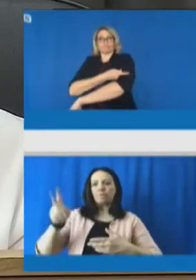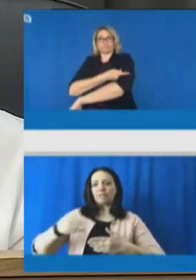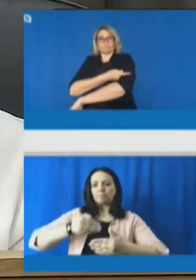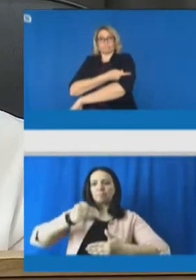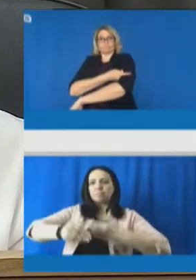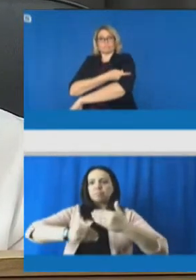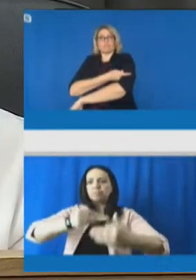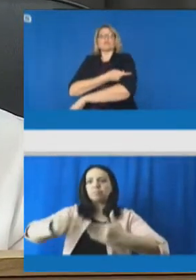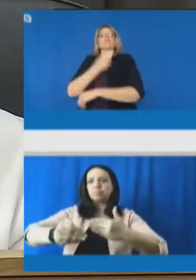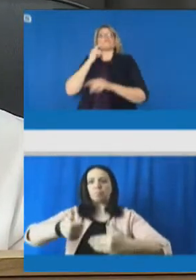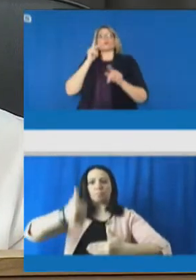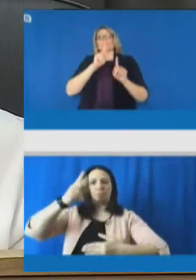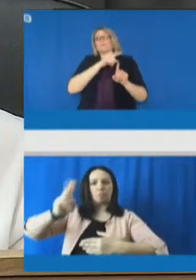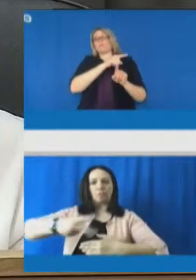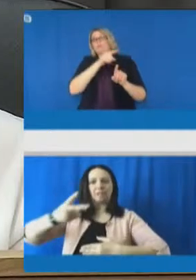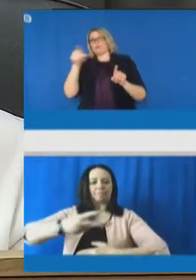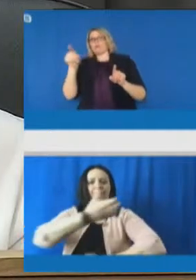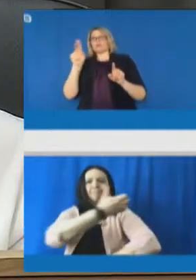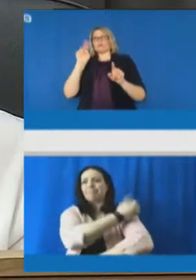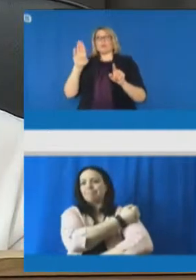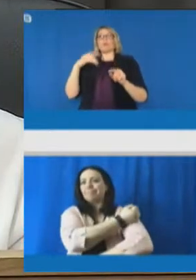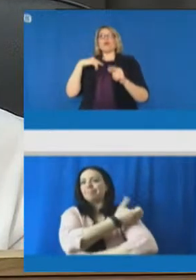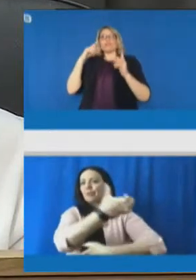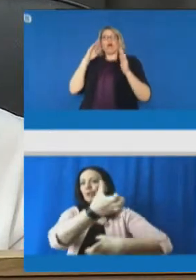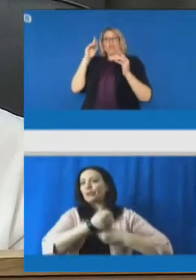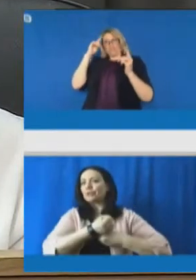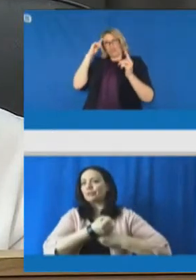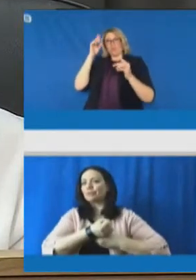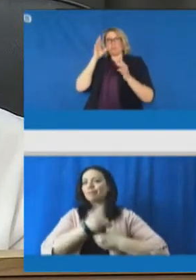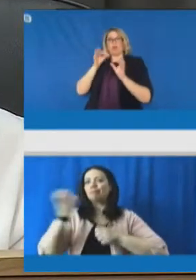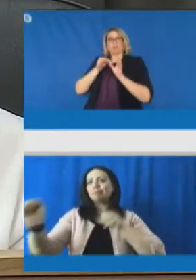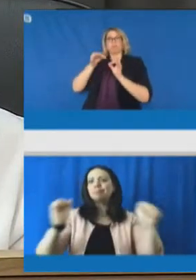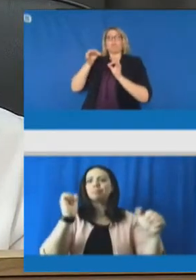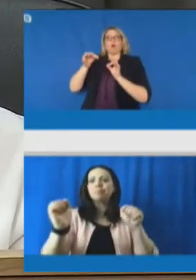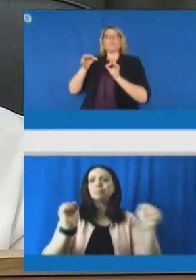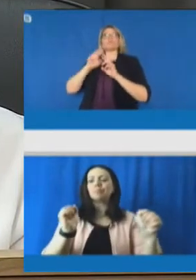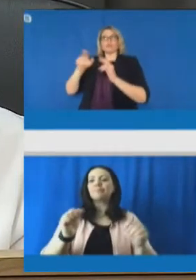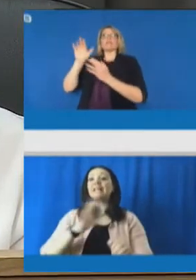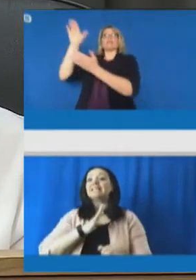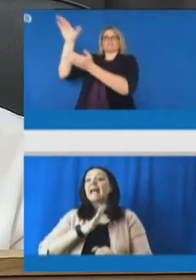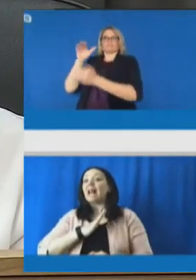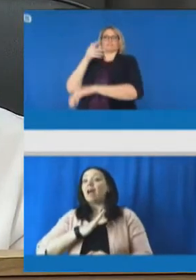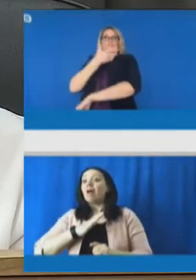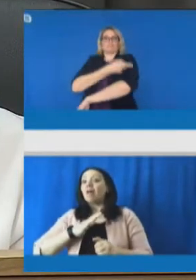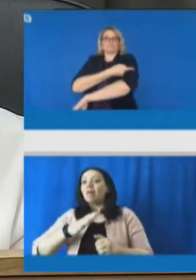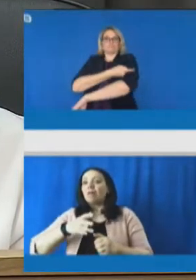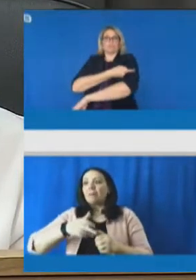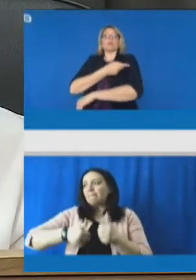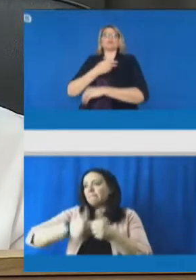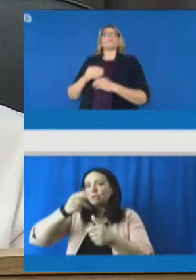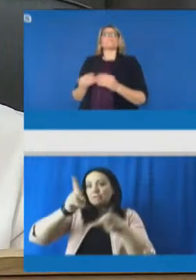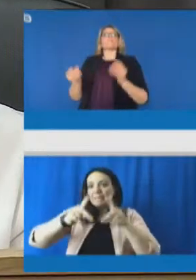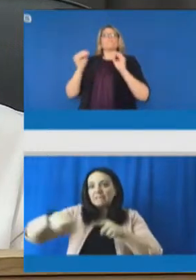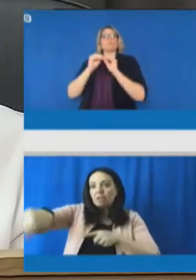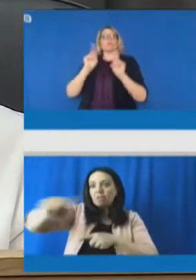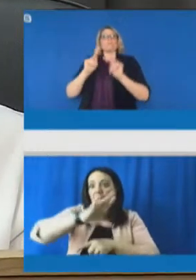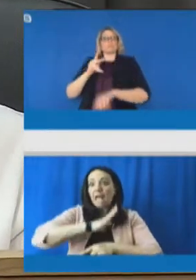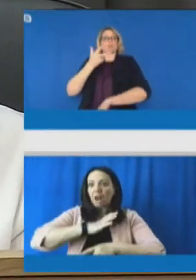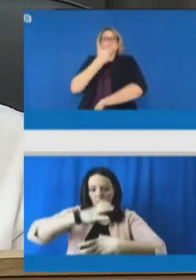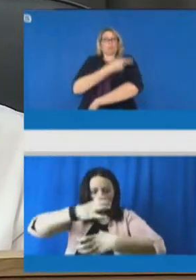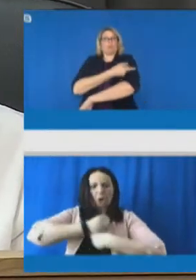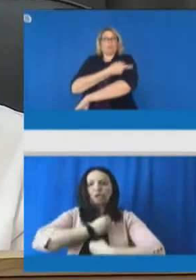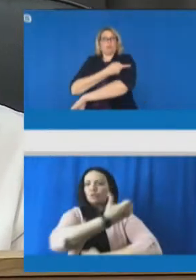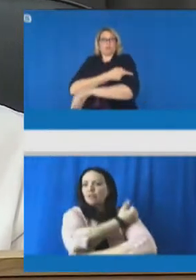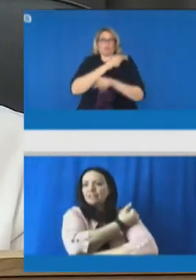more vaccinations will allow us to lift further restrictions. We have updated our rollout plan based on the increased number